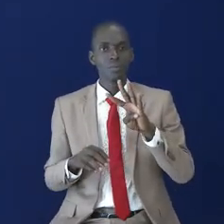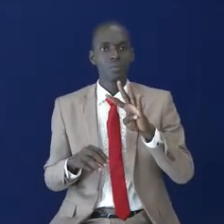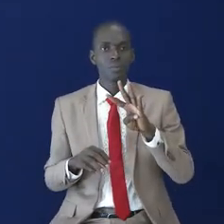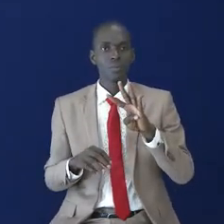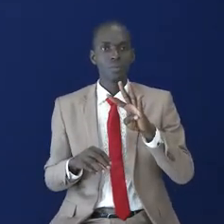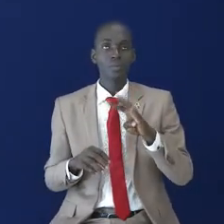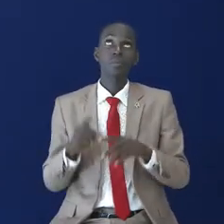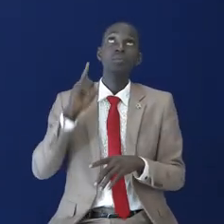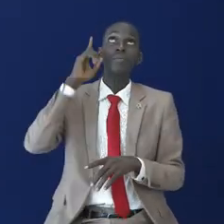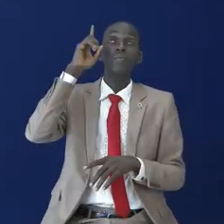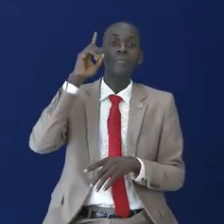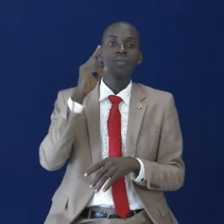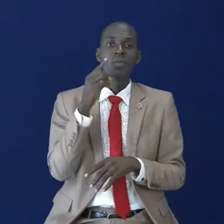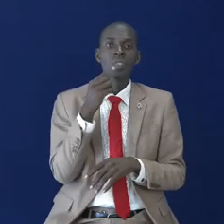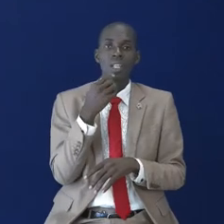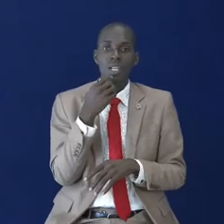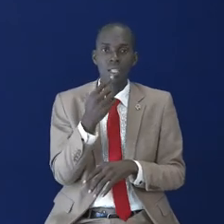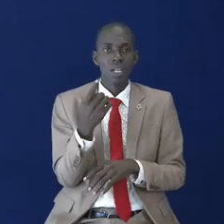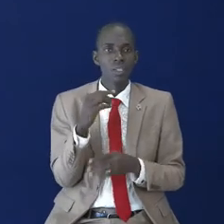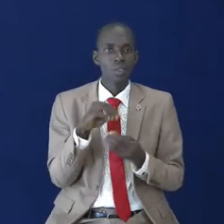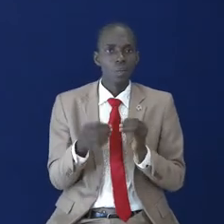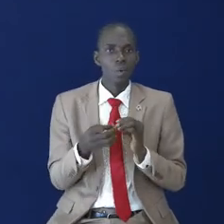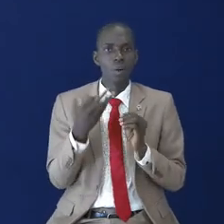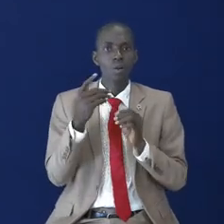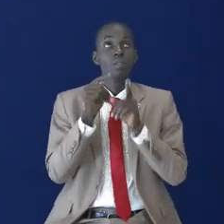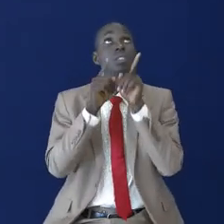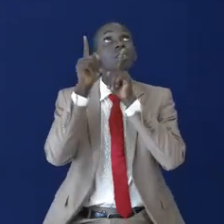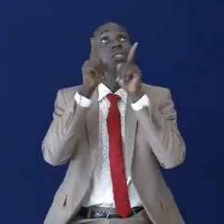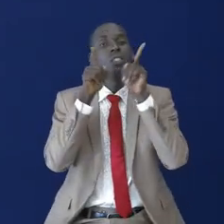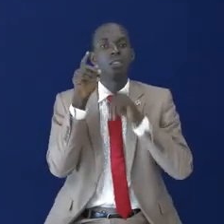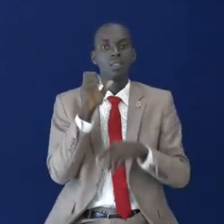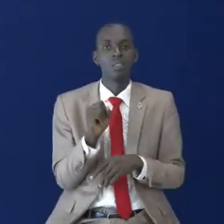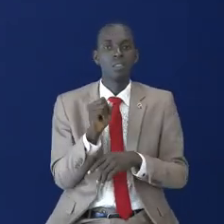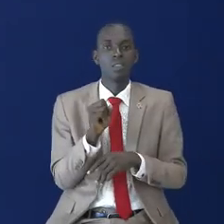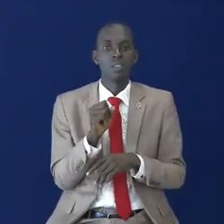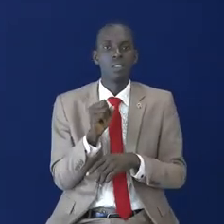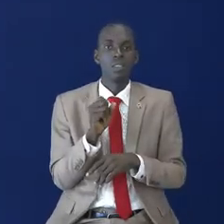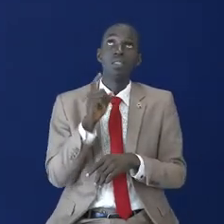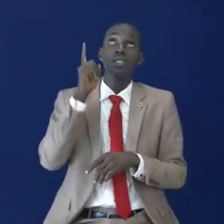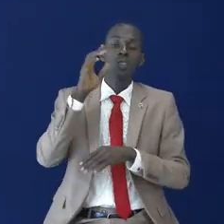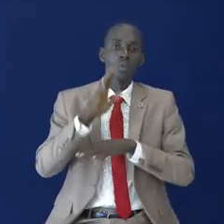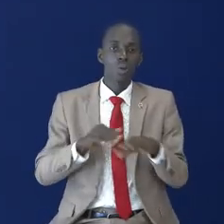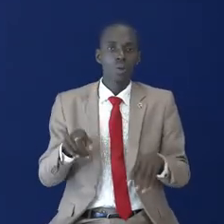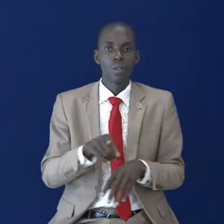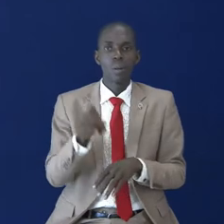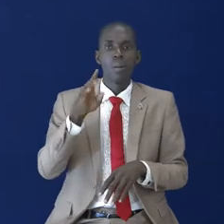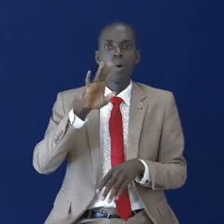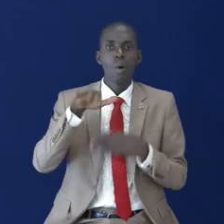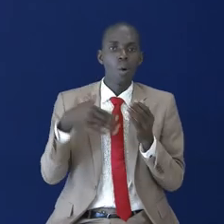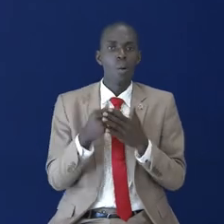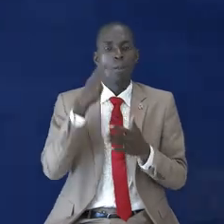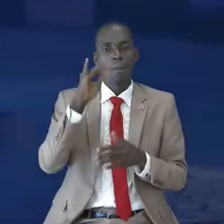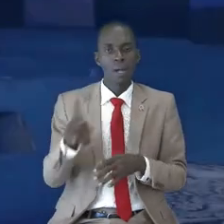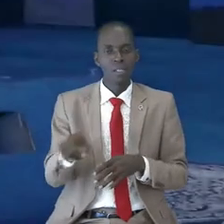"He telleth the number of the stars. He calleth them all by